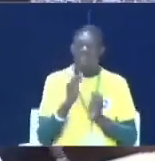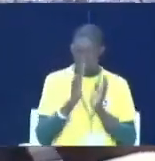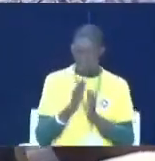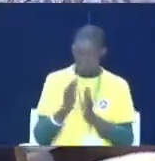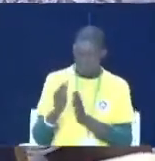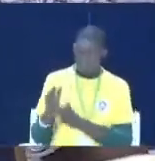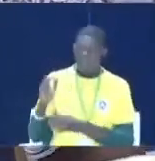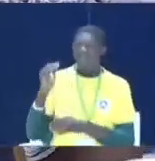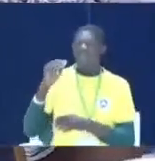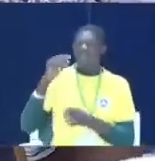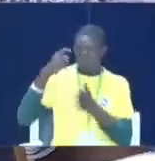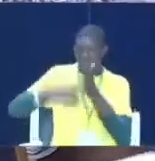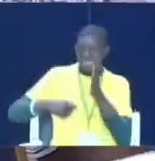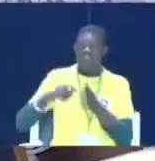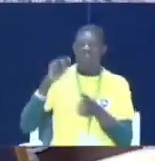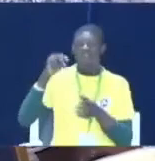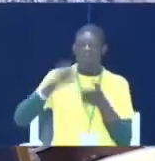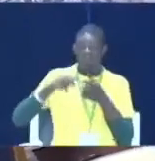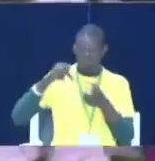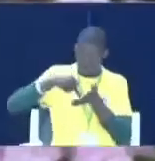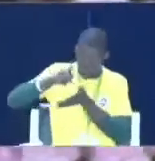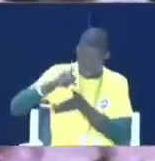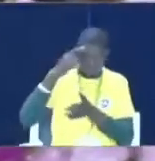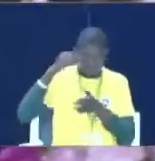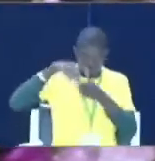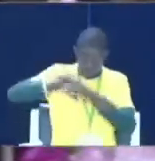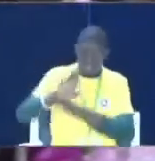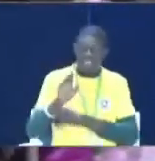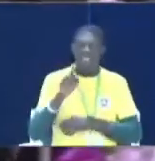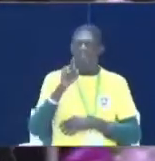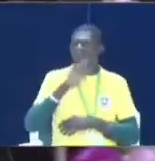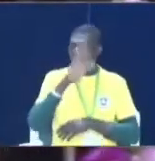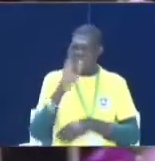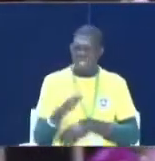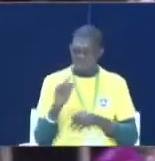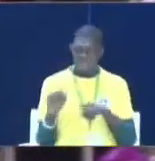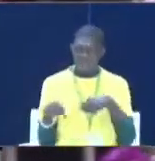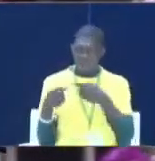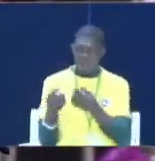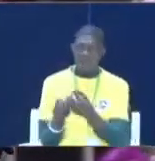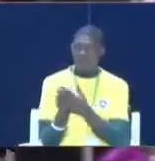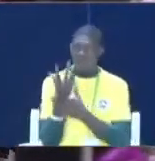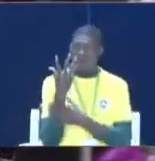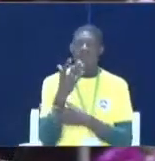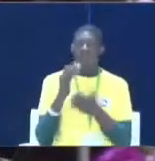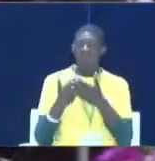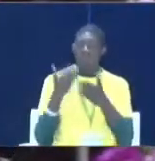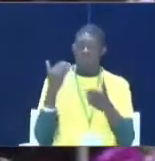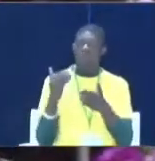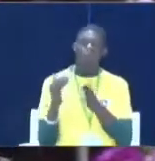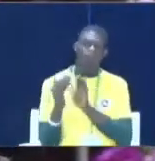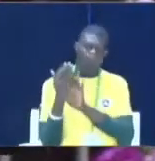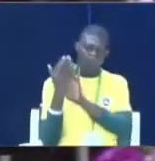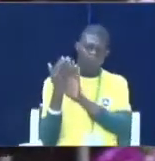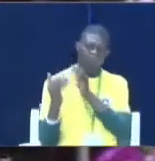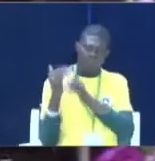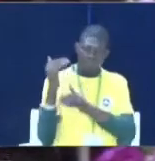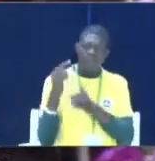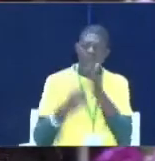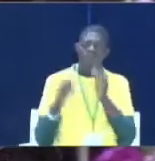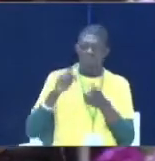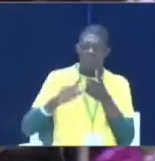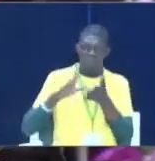pay. For you to come into. You never grow beyond or enlarge beyond how much you are ready to learn and